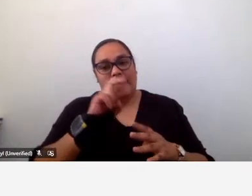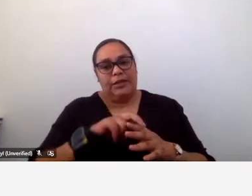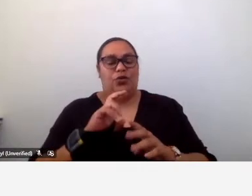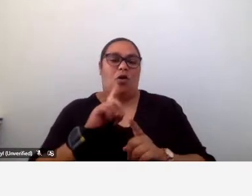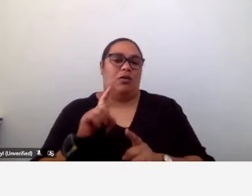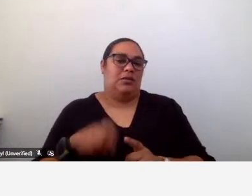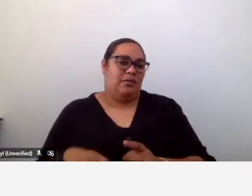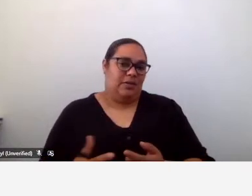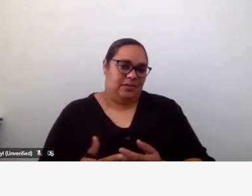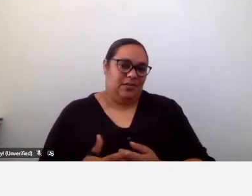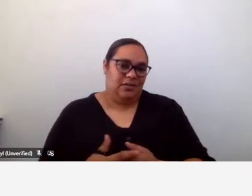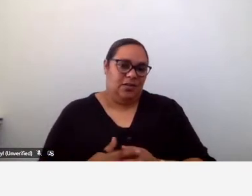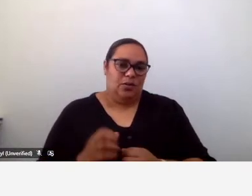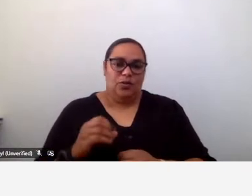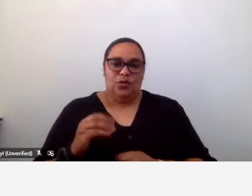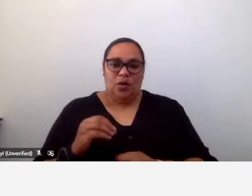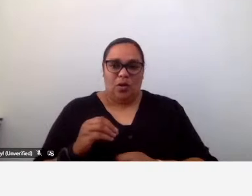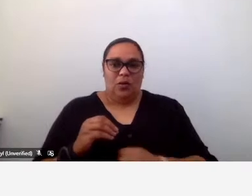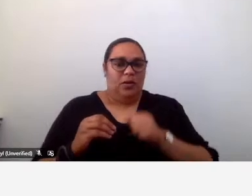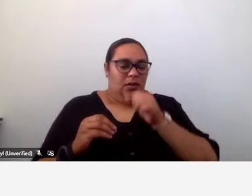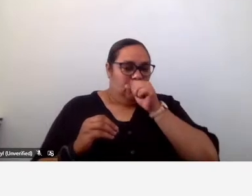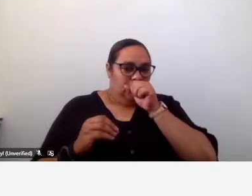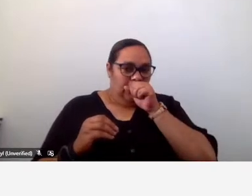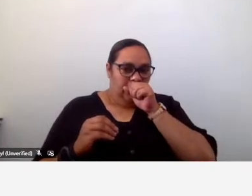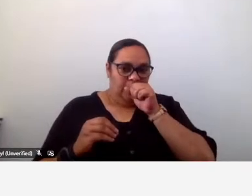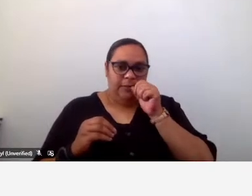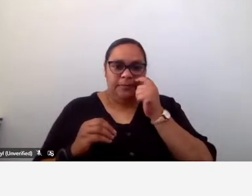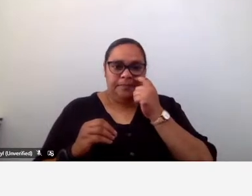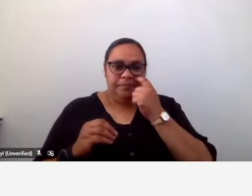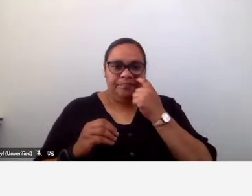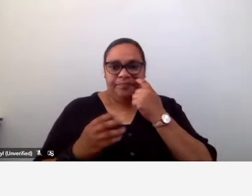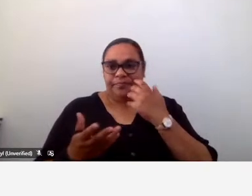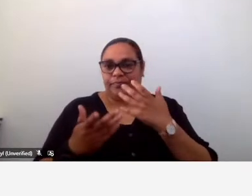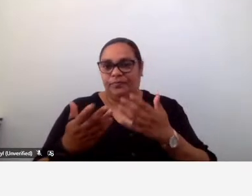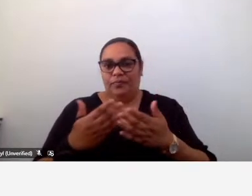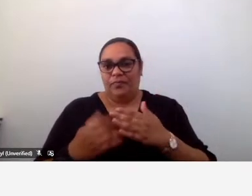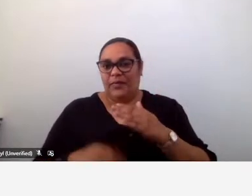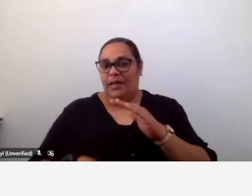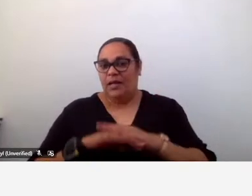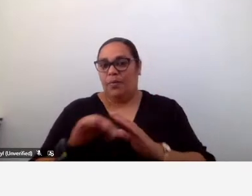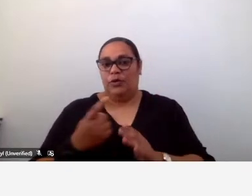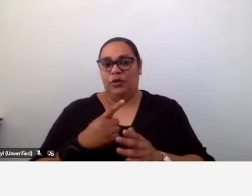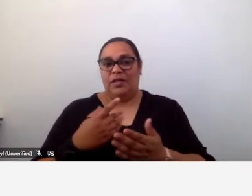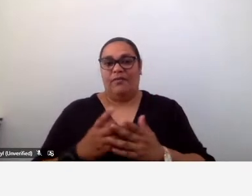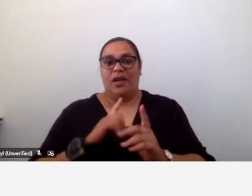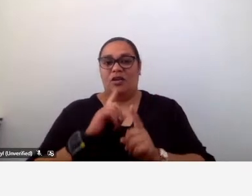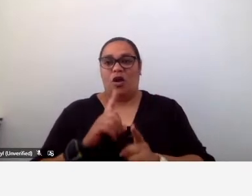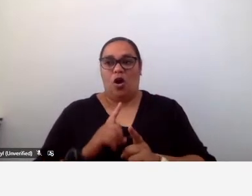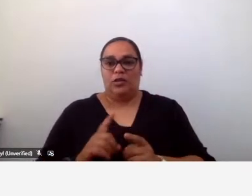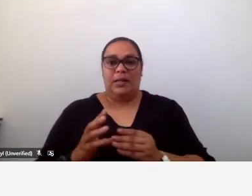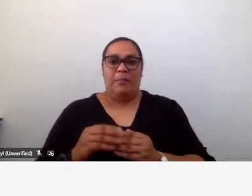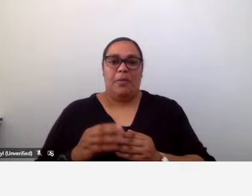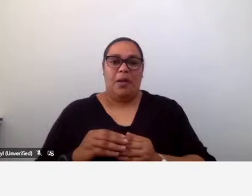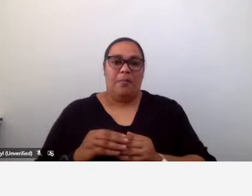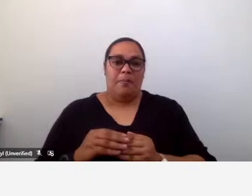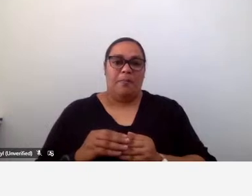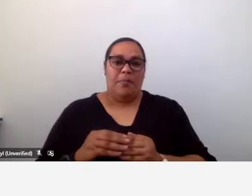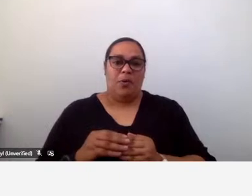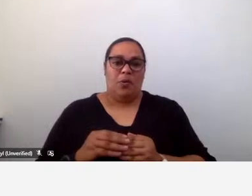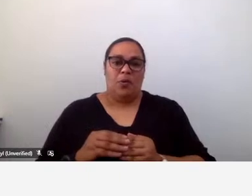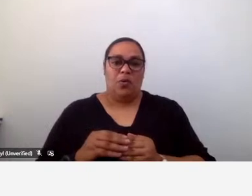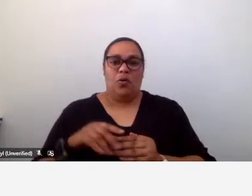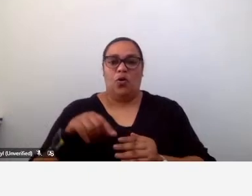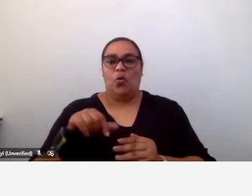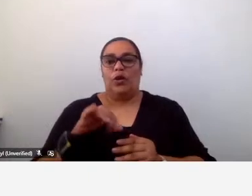answered. So if you can limit yourself to answering member